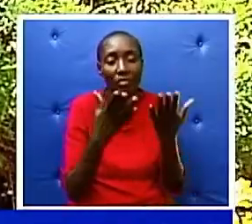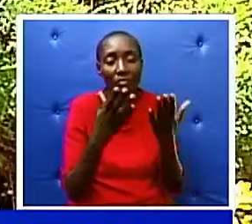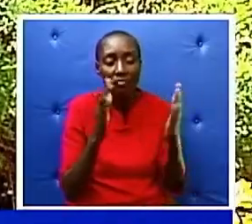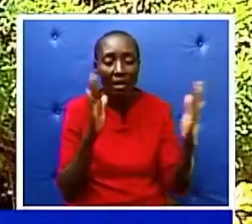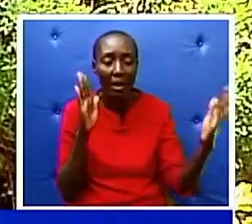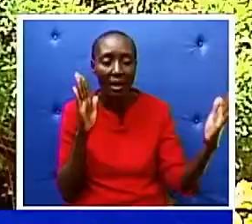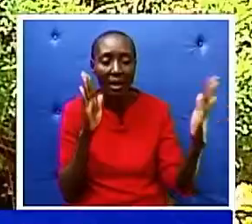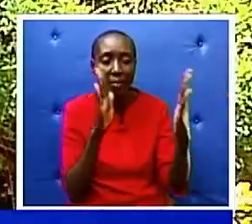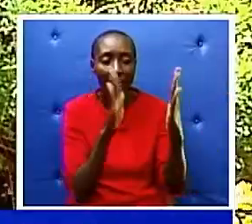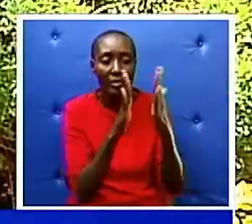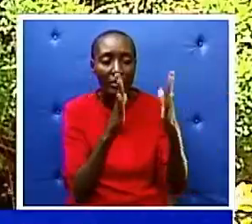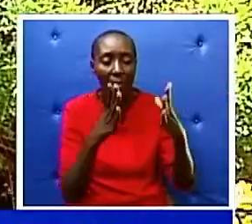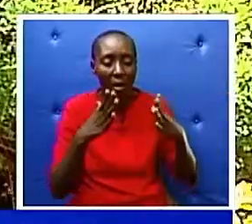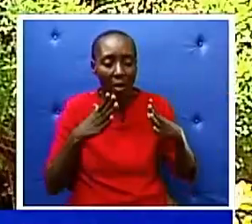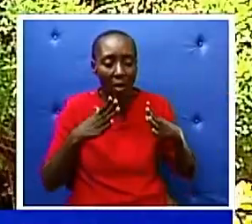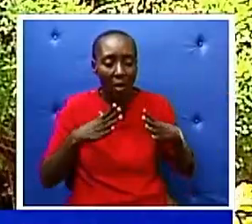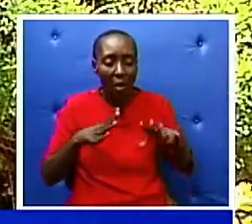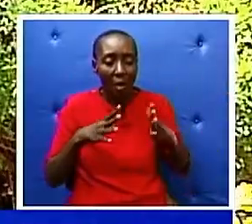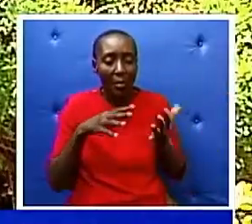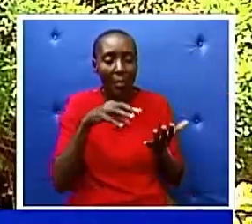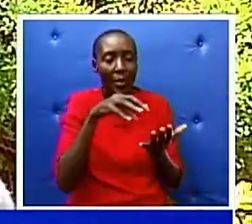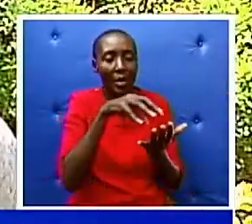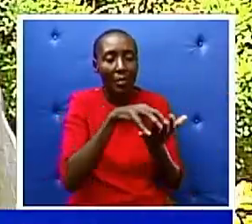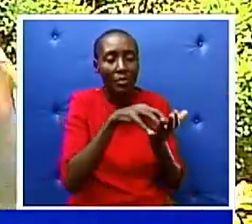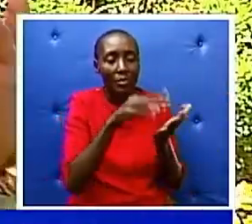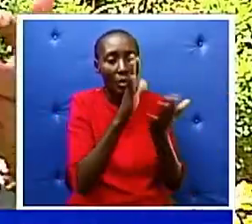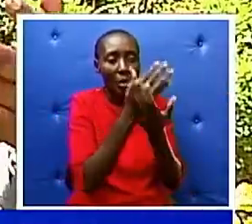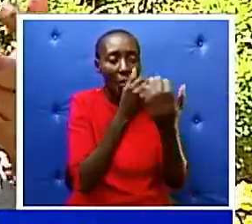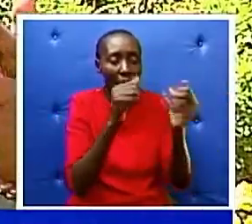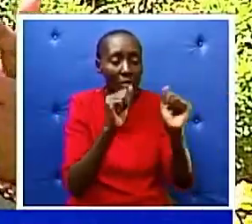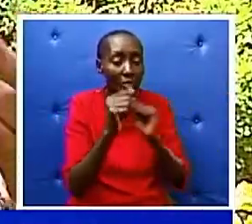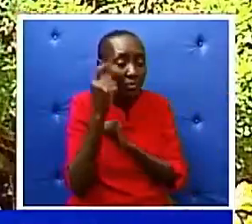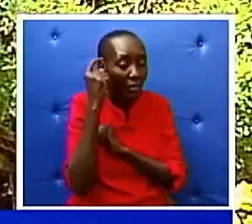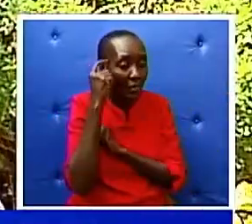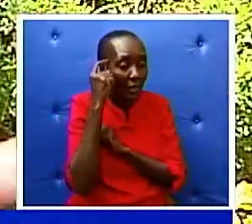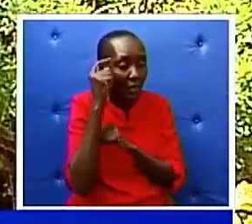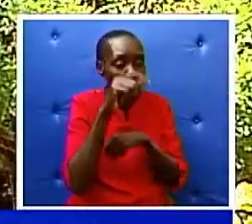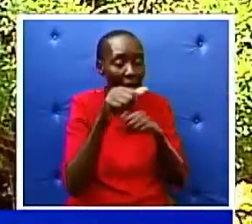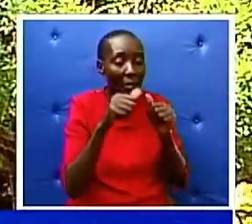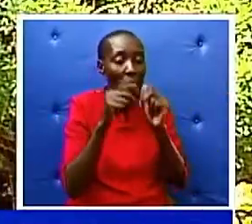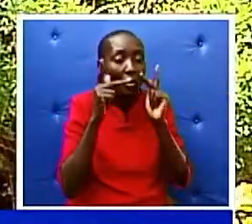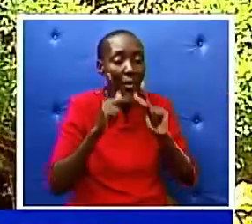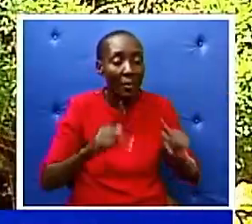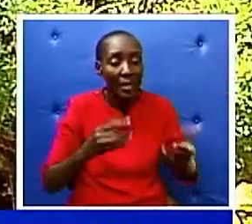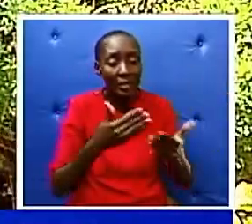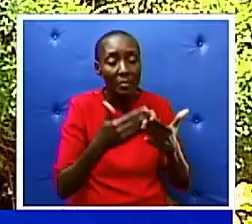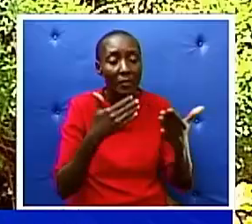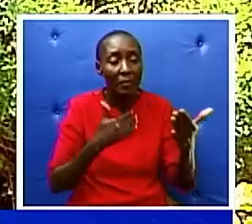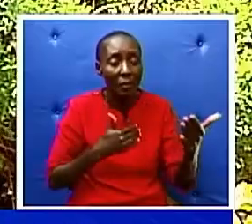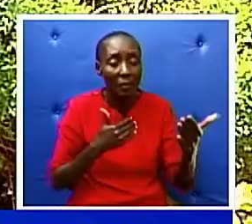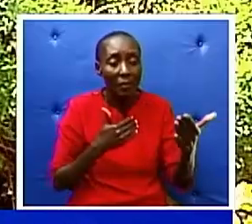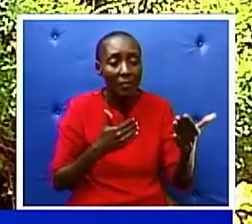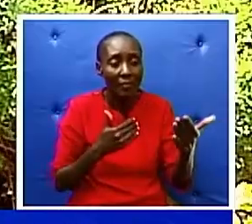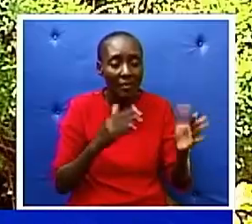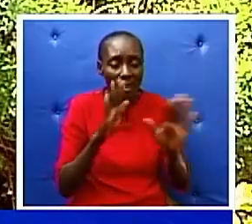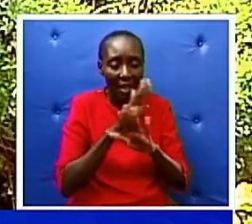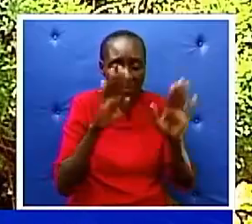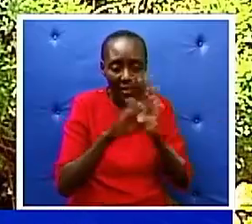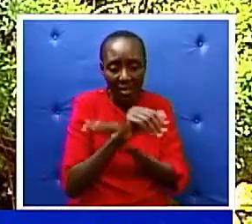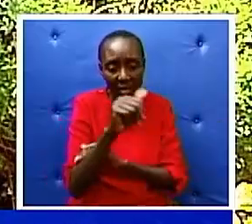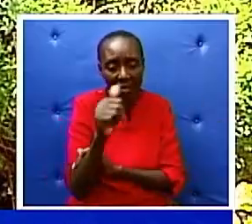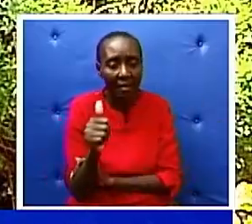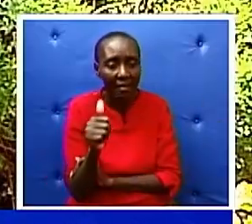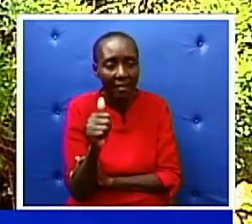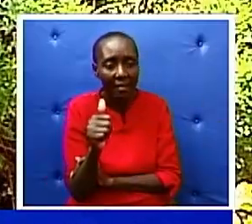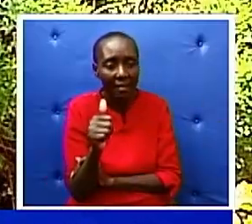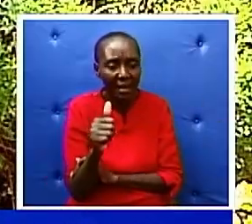those on the seat. We have the issue of thinking about peace before all these shenanigans and not